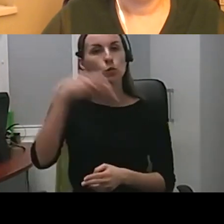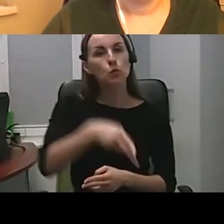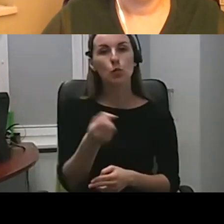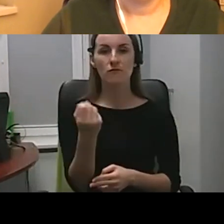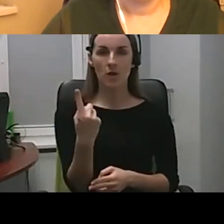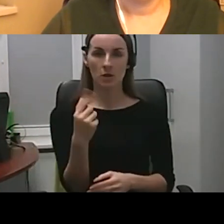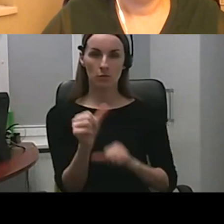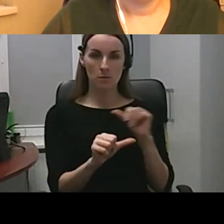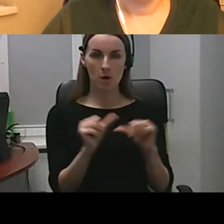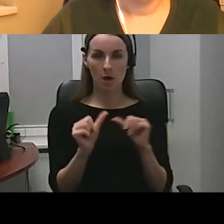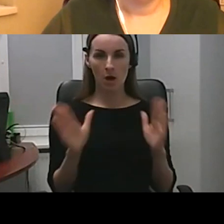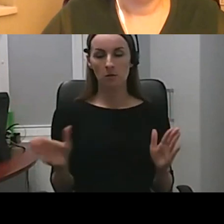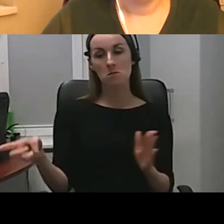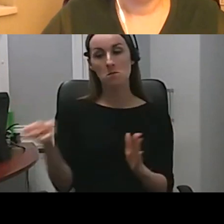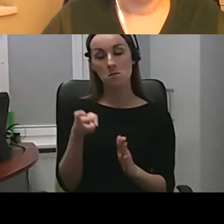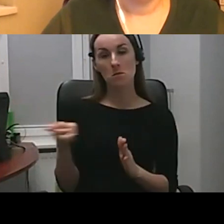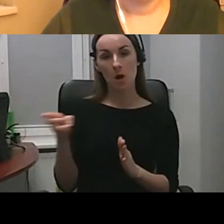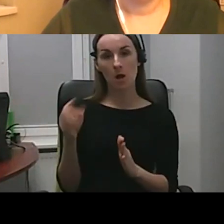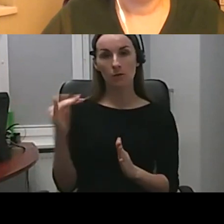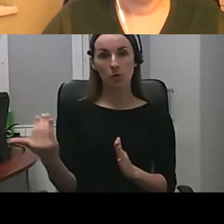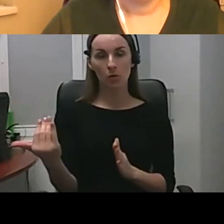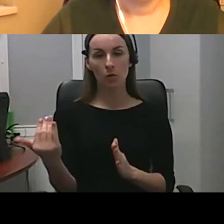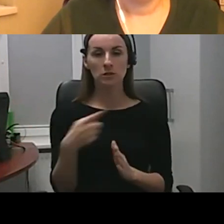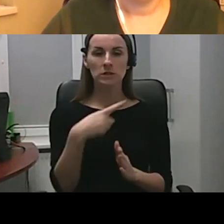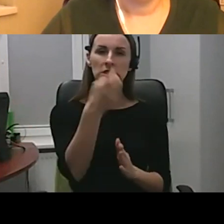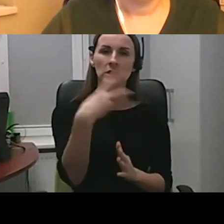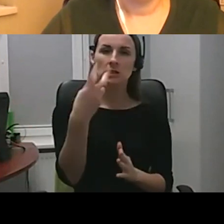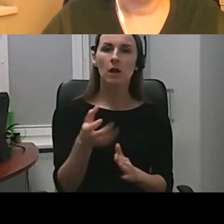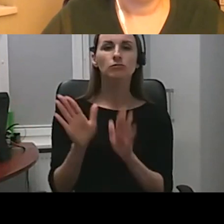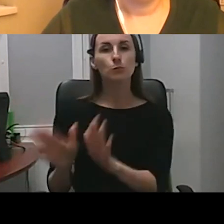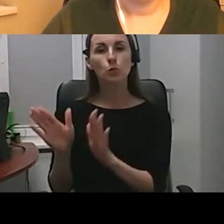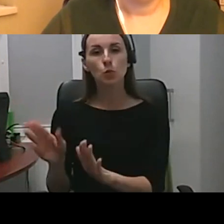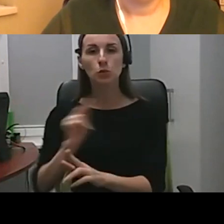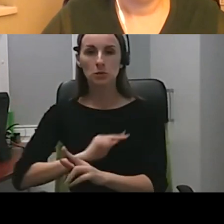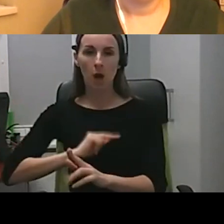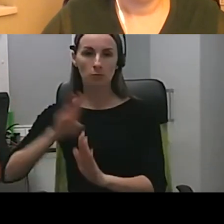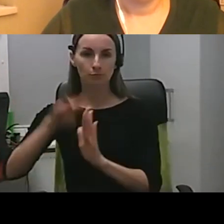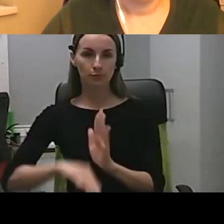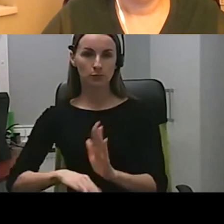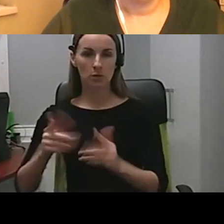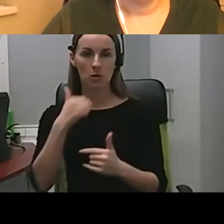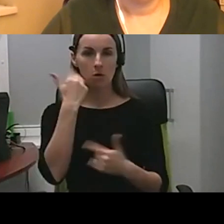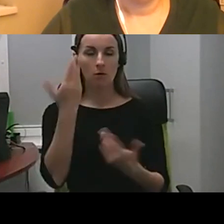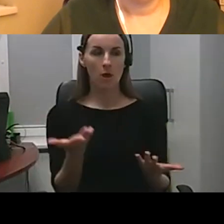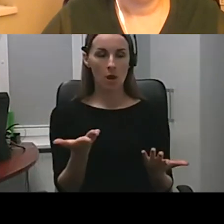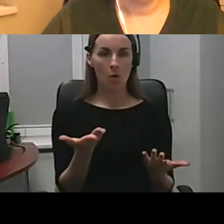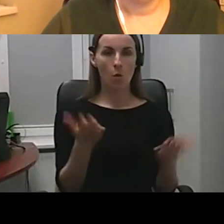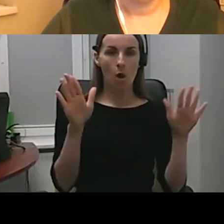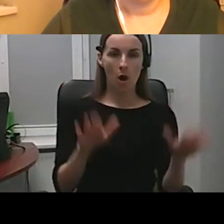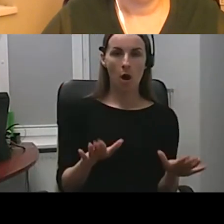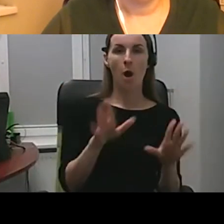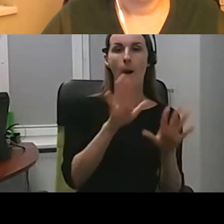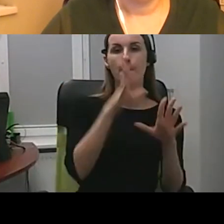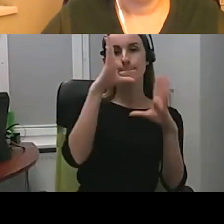in agenda for a couple of weeks, and then Arab Spring happened and Belarus simply shaded away. I hope that we are